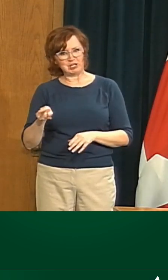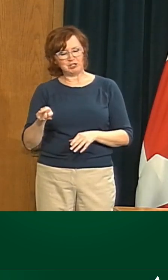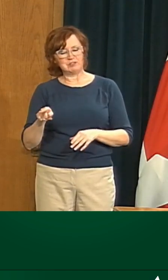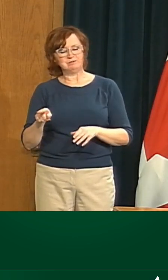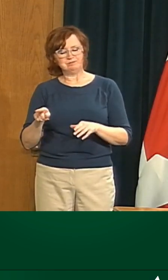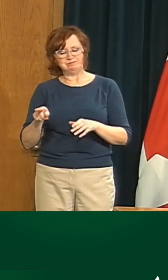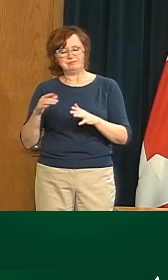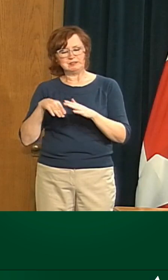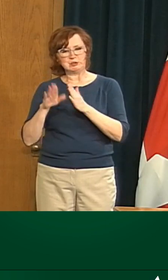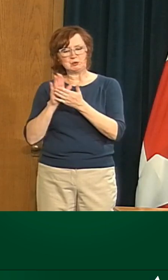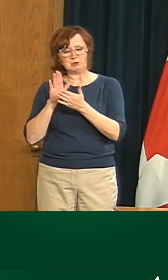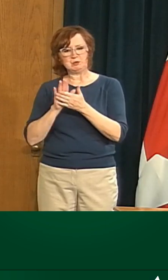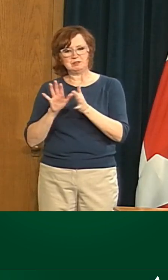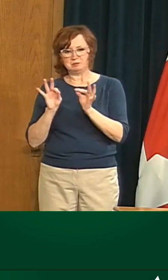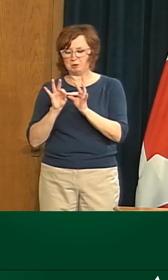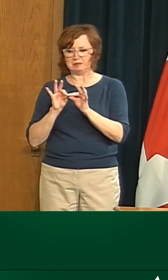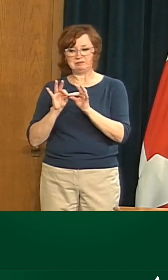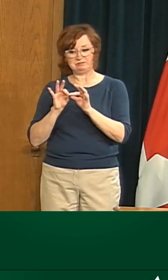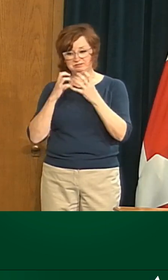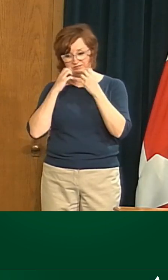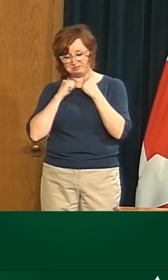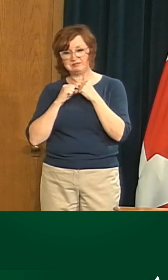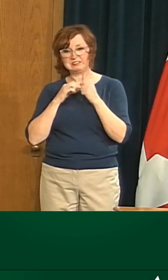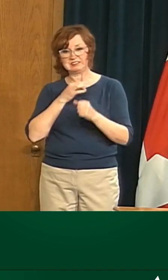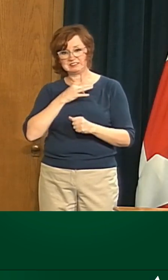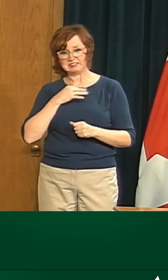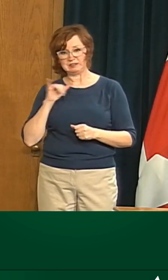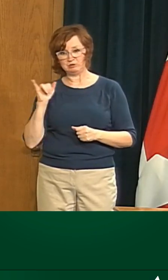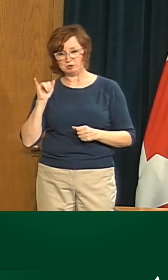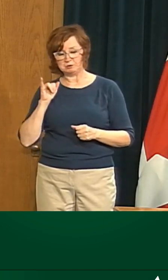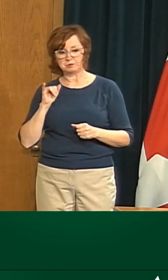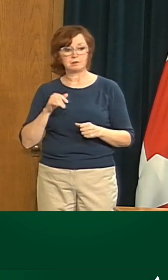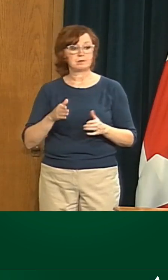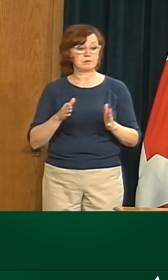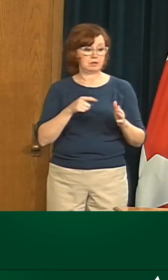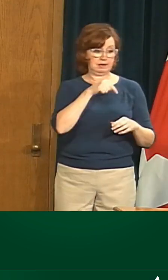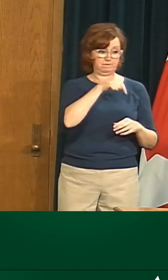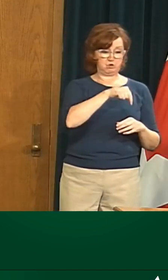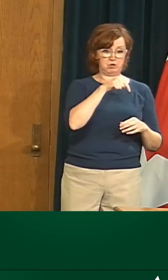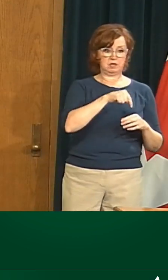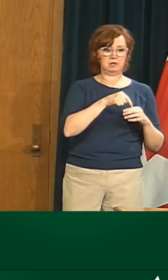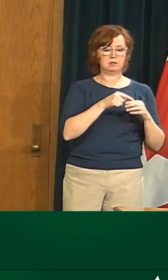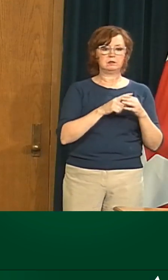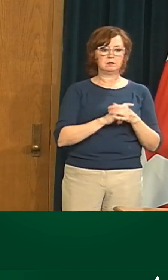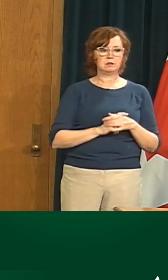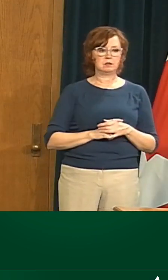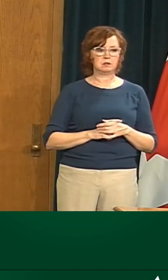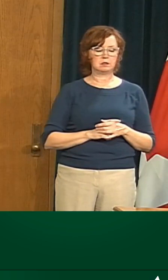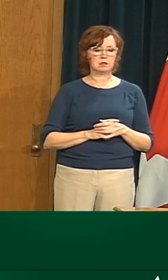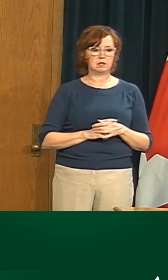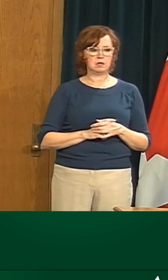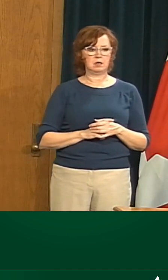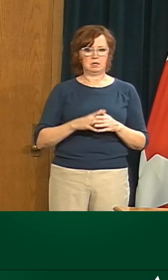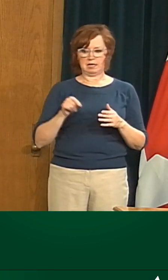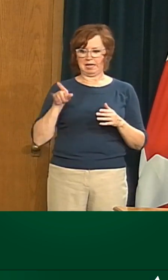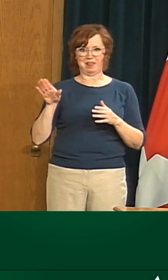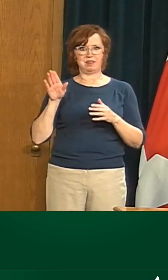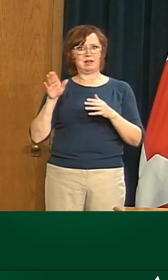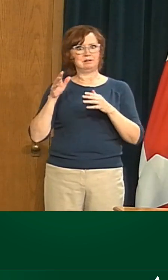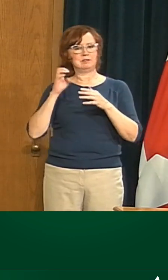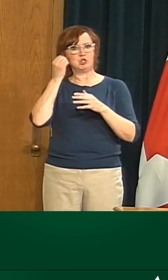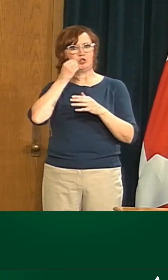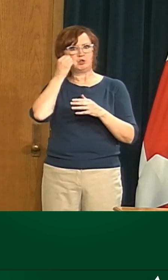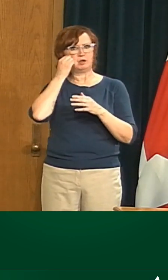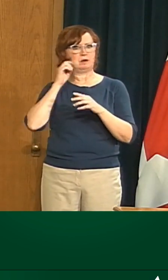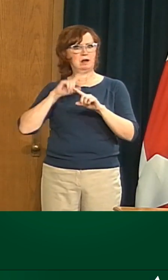from over the spring with school reopening, and that's a common around schools. And then around what's the